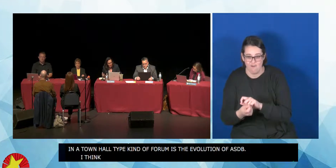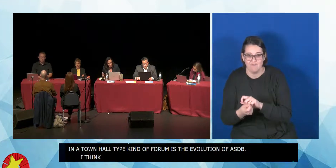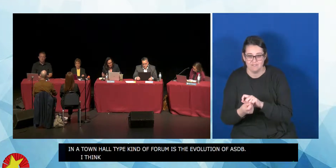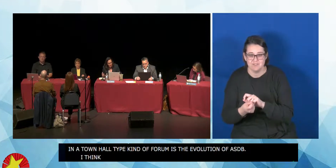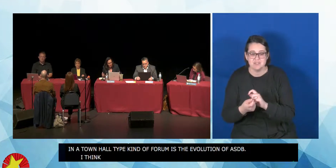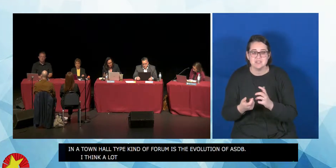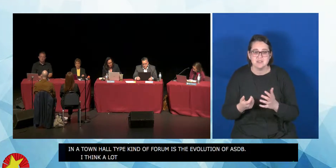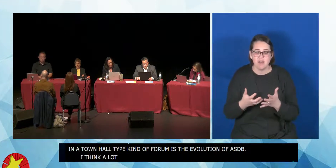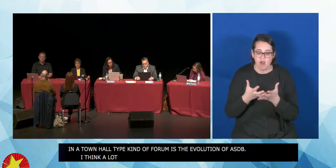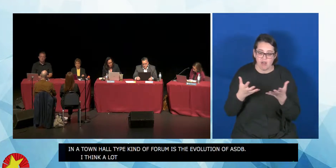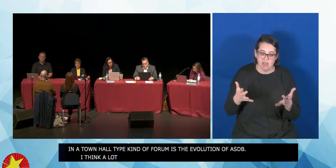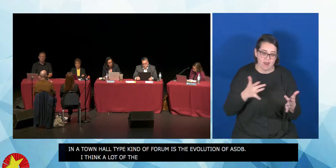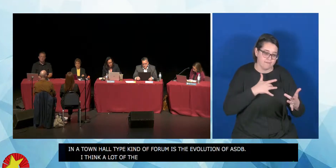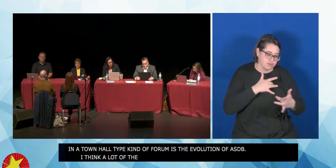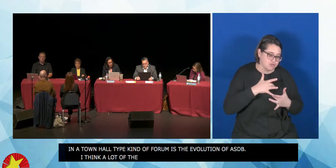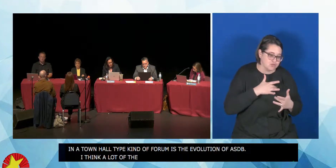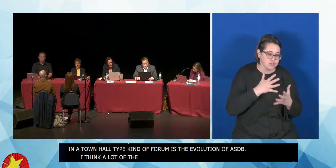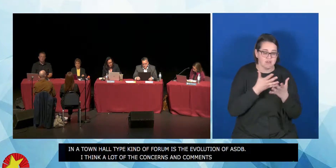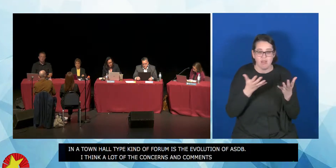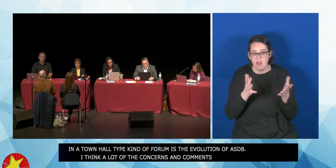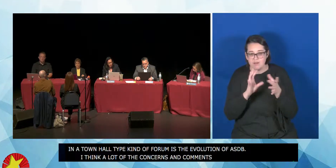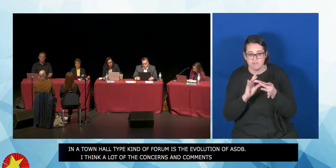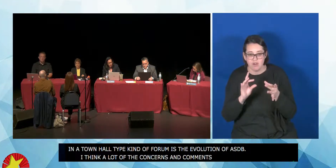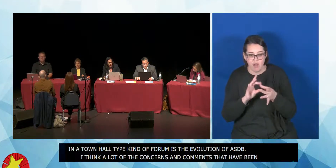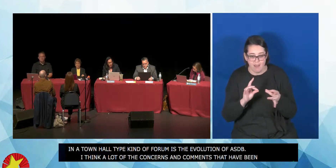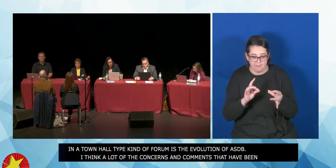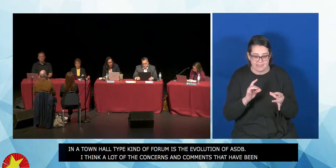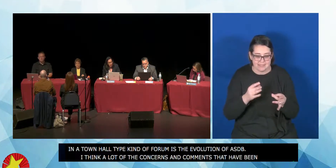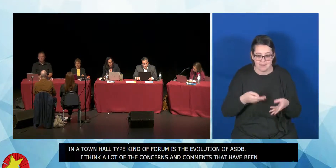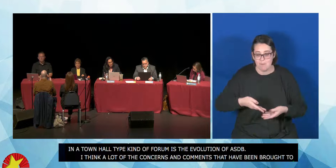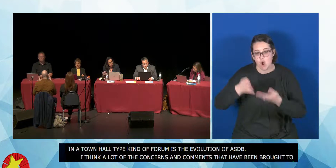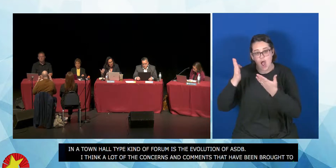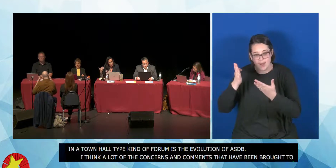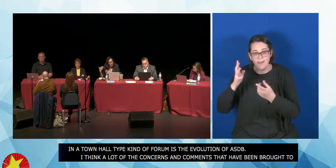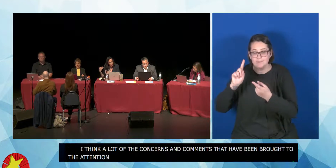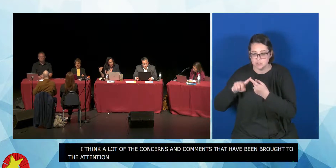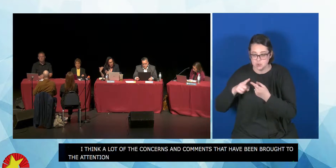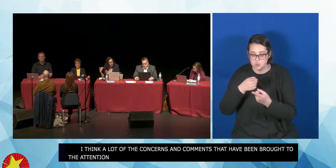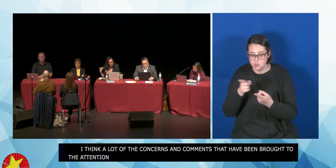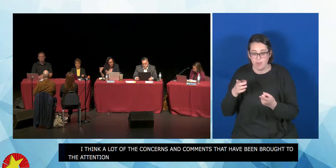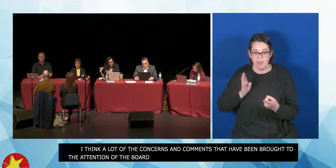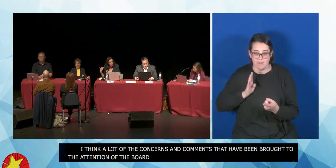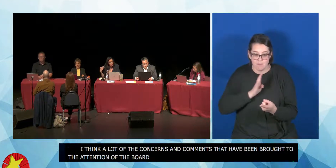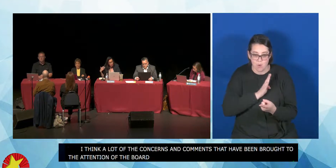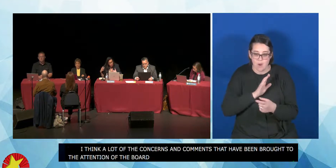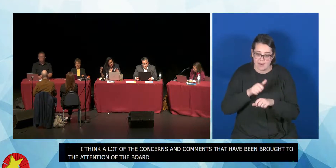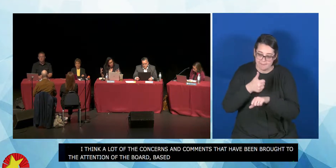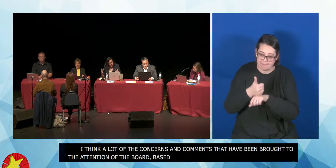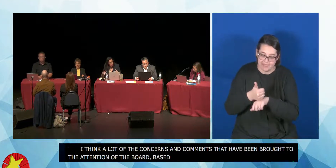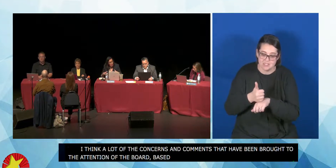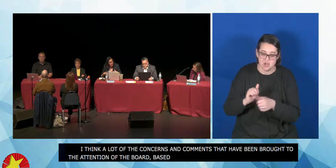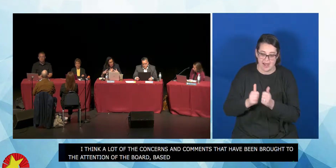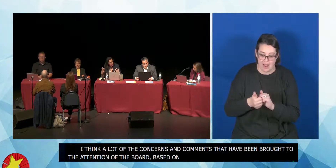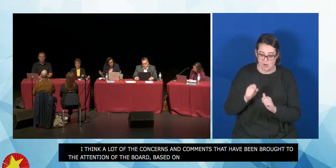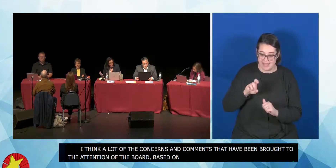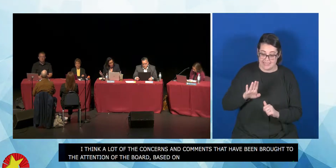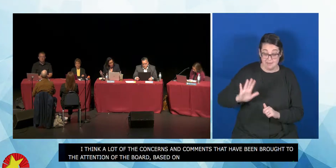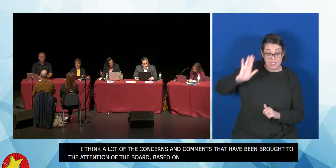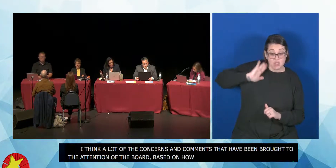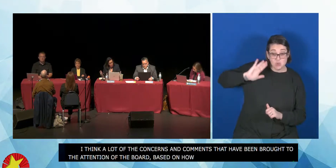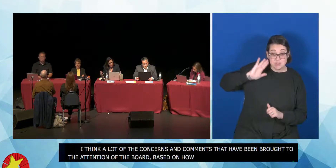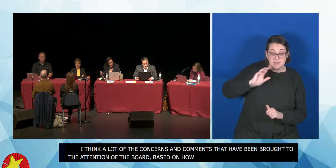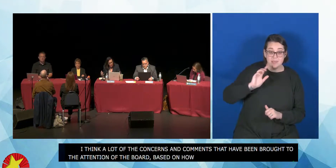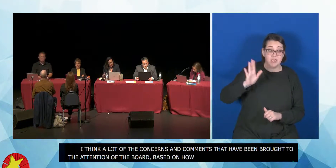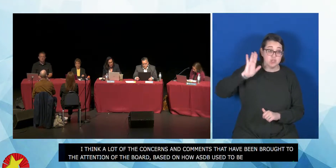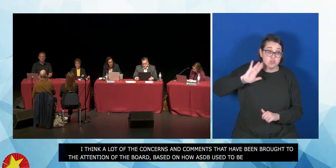and comments that have been brought to the attention of the board based on how ASDB used to be and how vibrant it